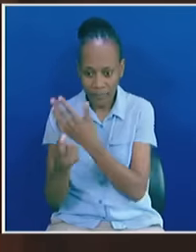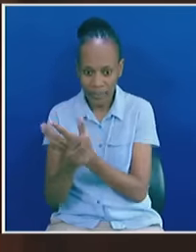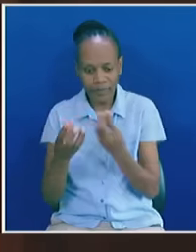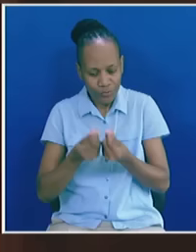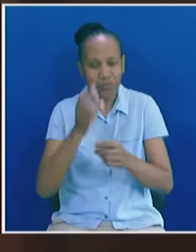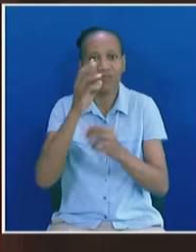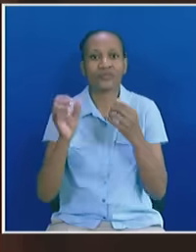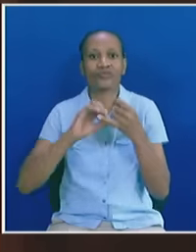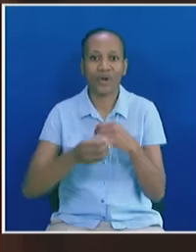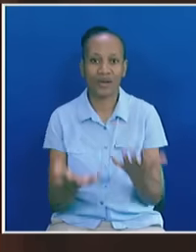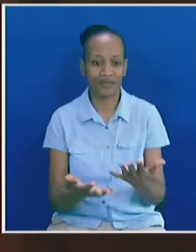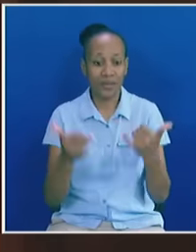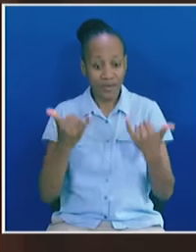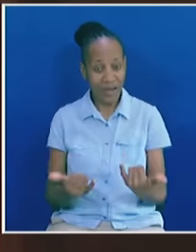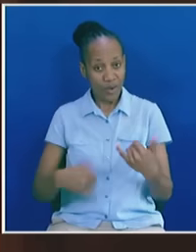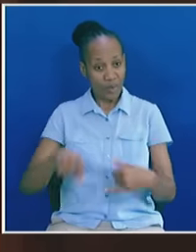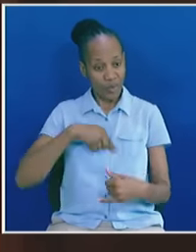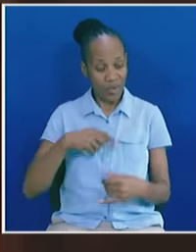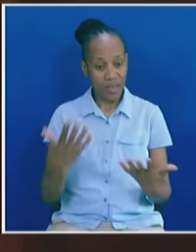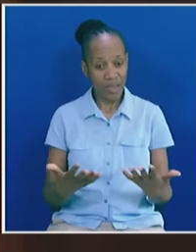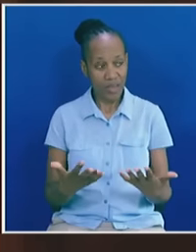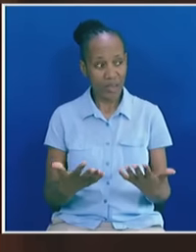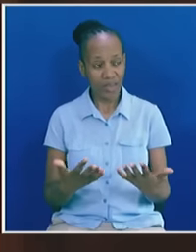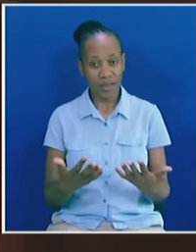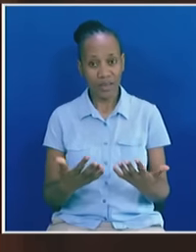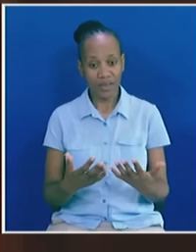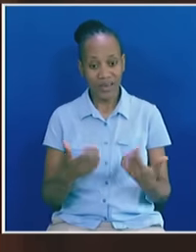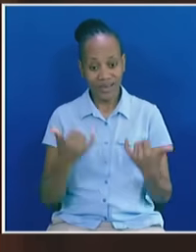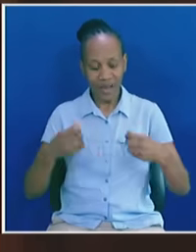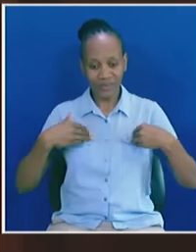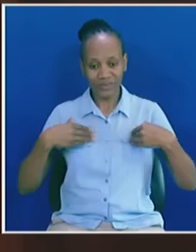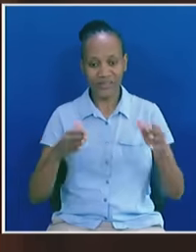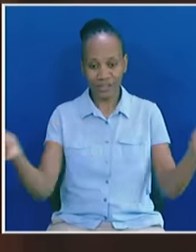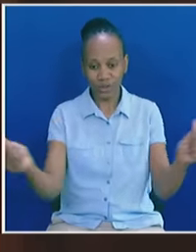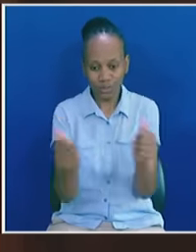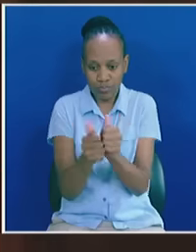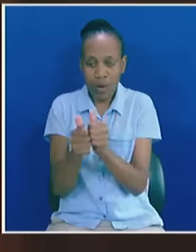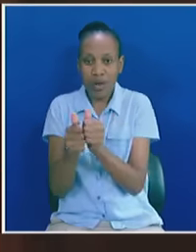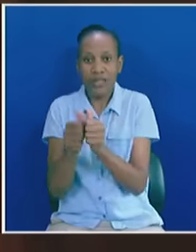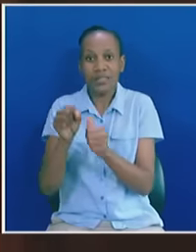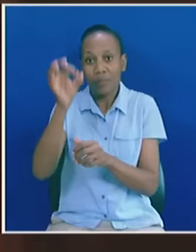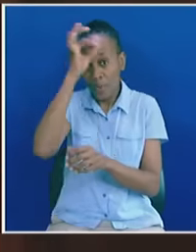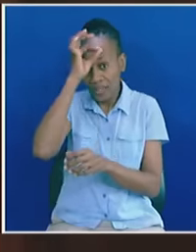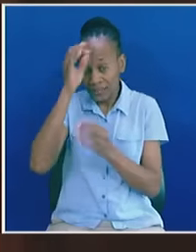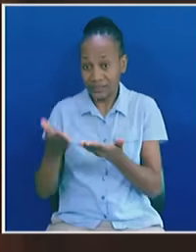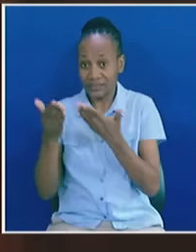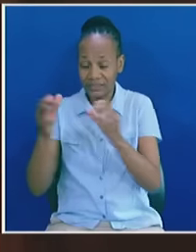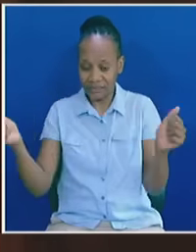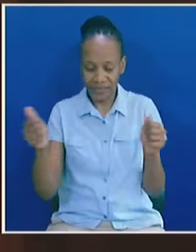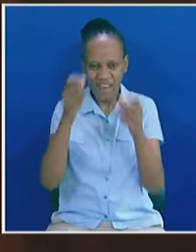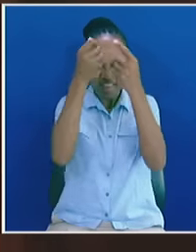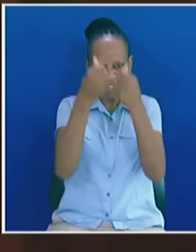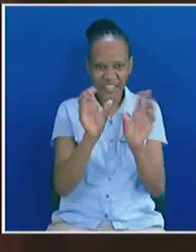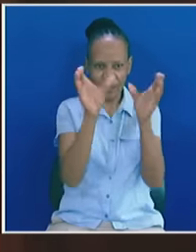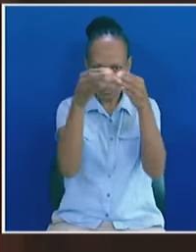in the State Security Agency, it actively involved in conducting joint operations with the South African Police Services, Financial